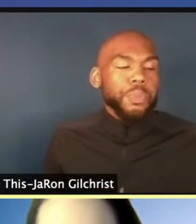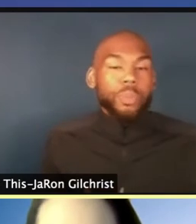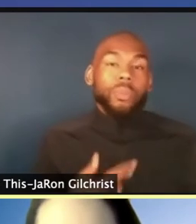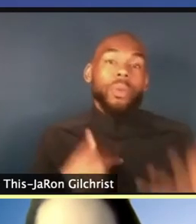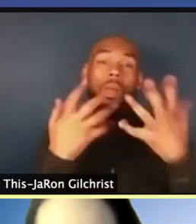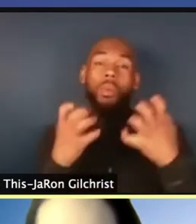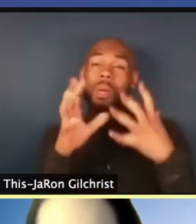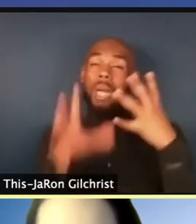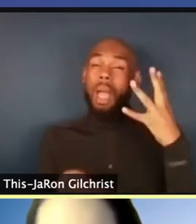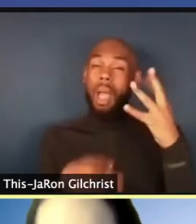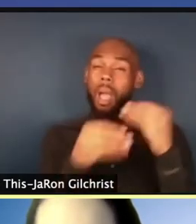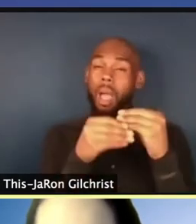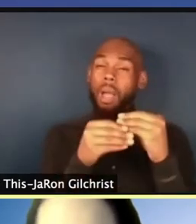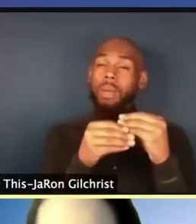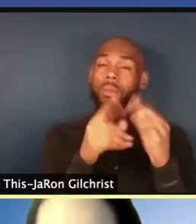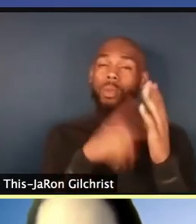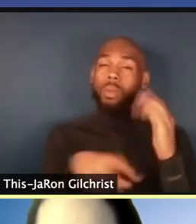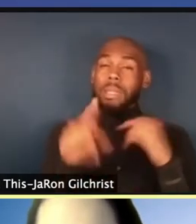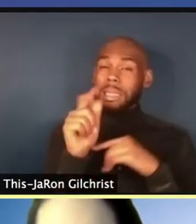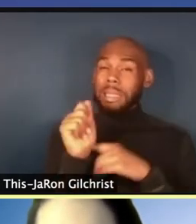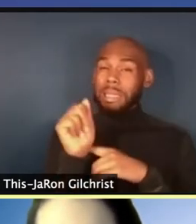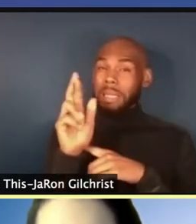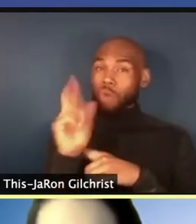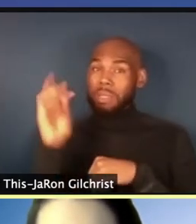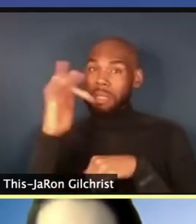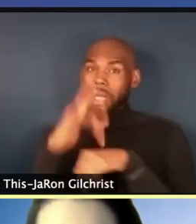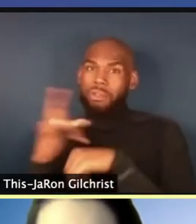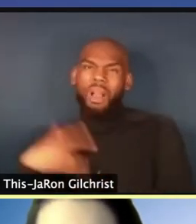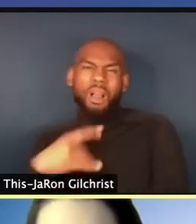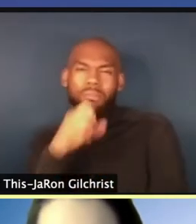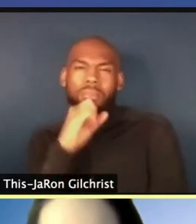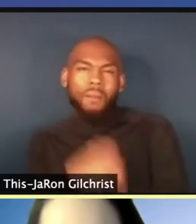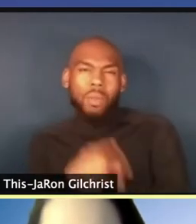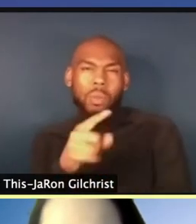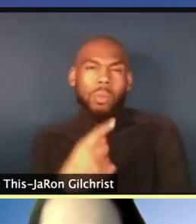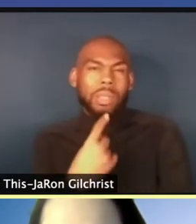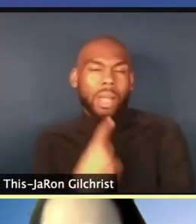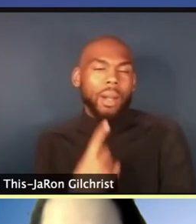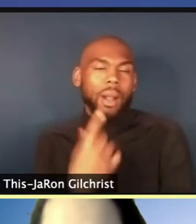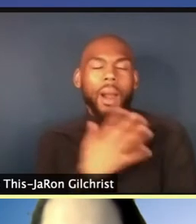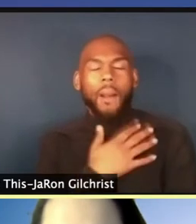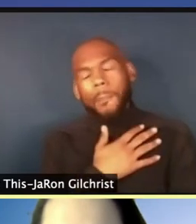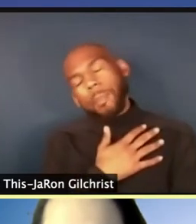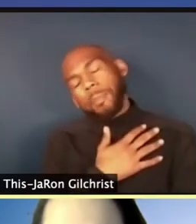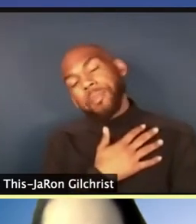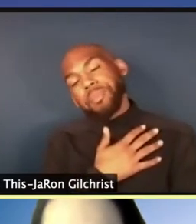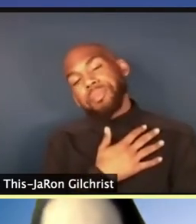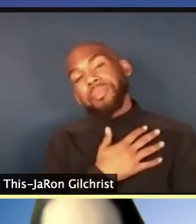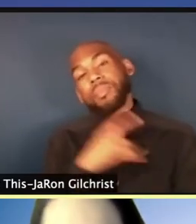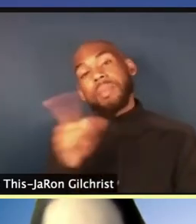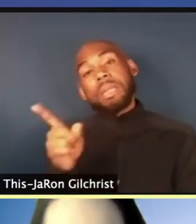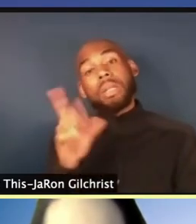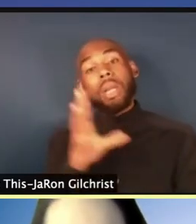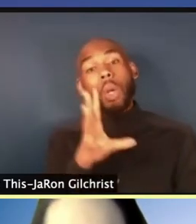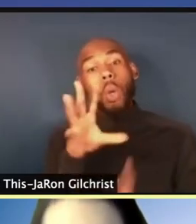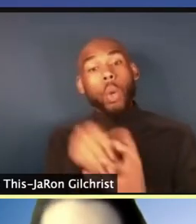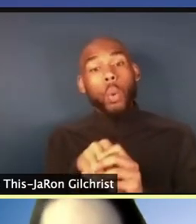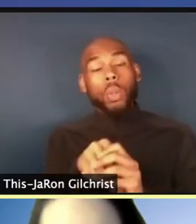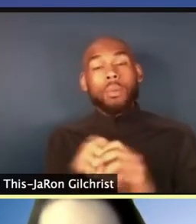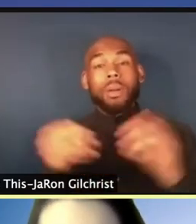glossed over, which I loved when you said this thing, Tara, where she included